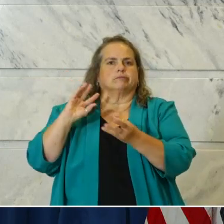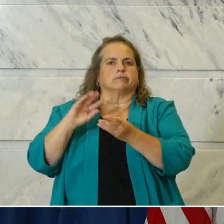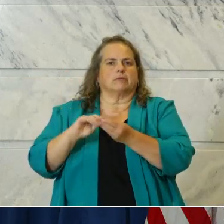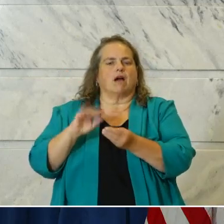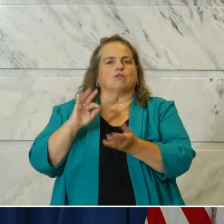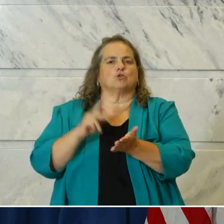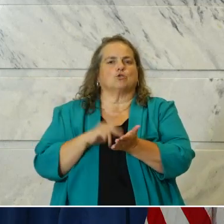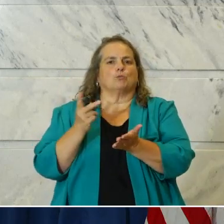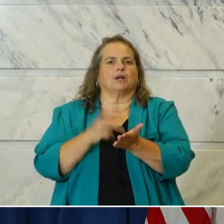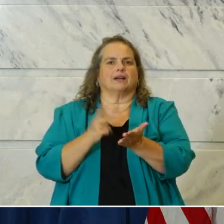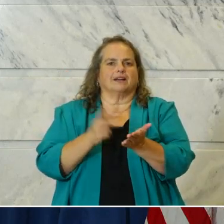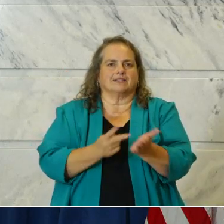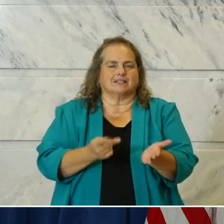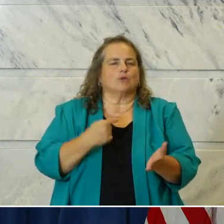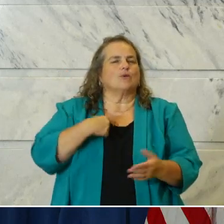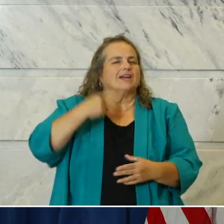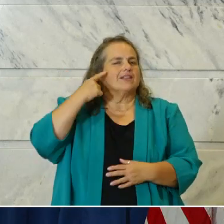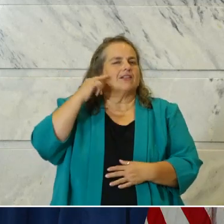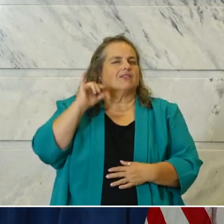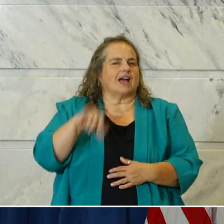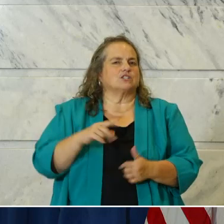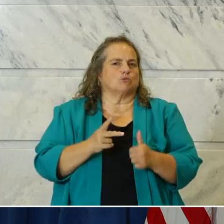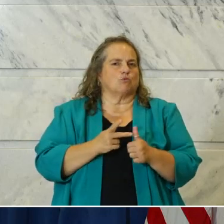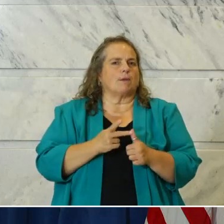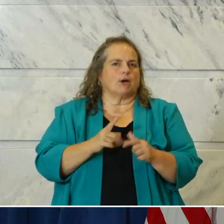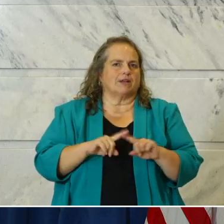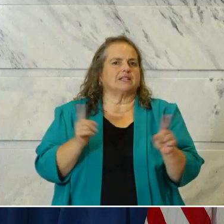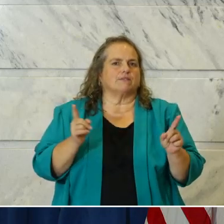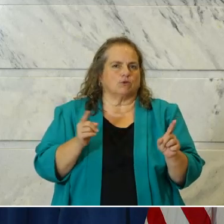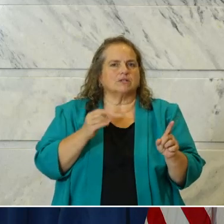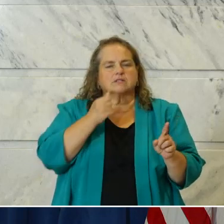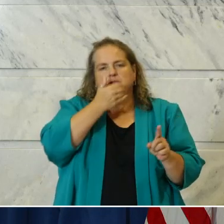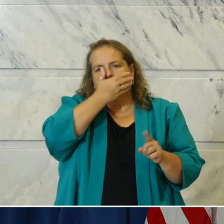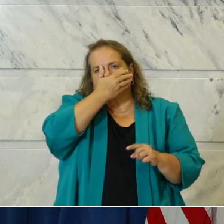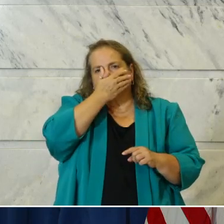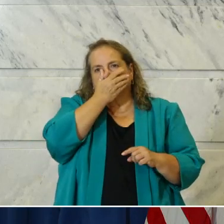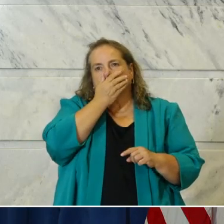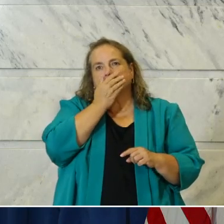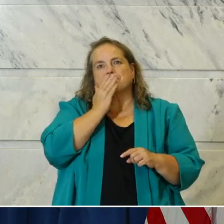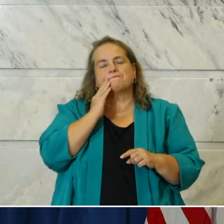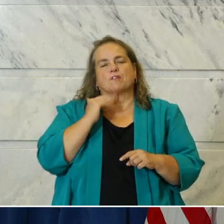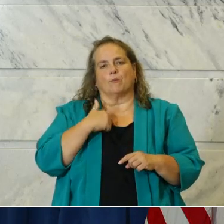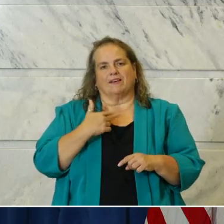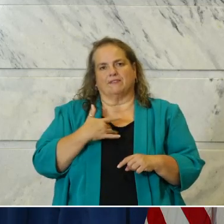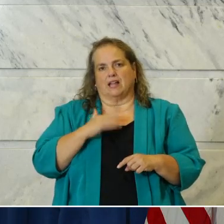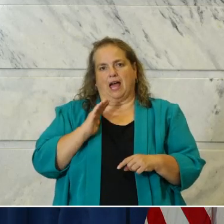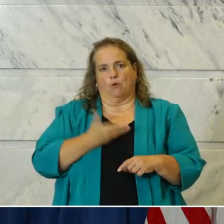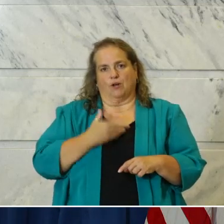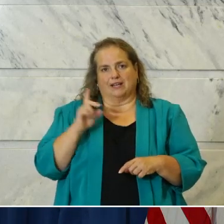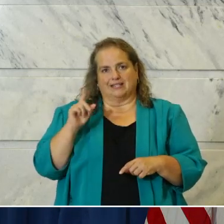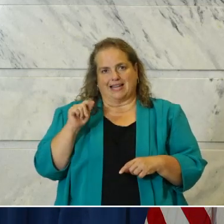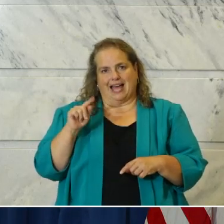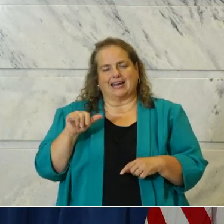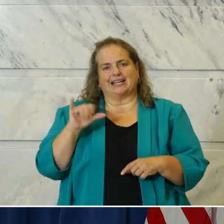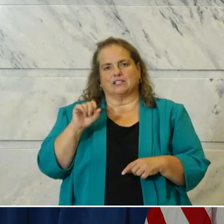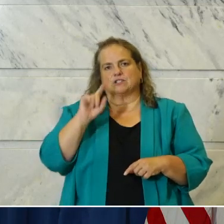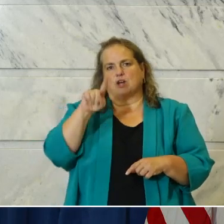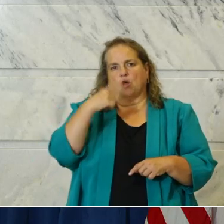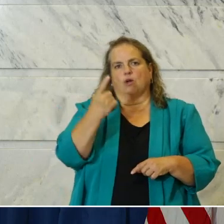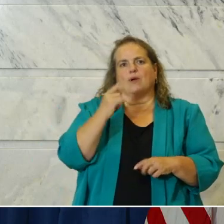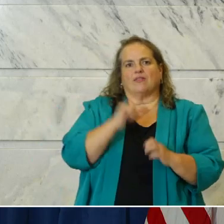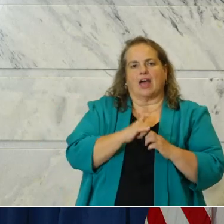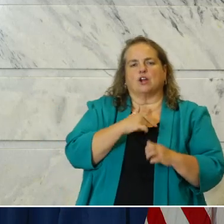of duplicates. We think that that is the primary difference. We believe that our data is the only one where